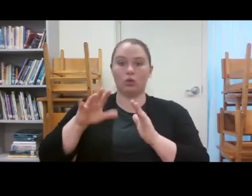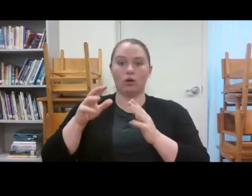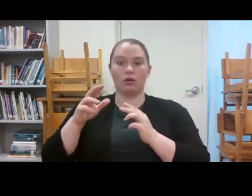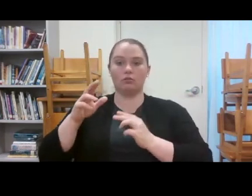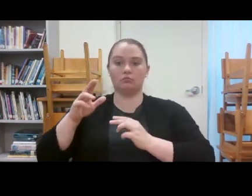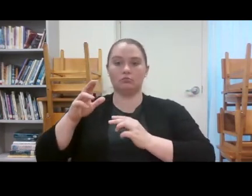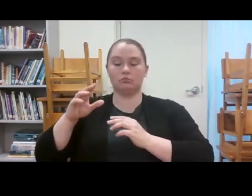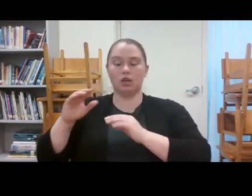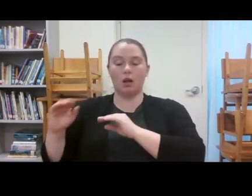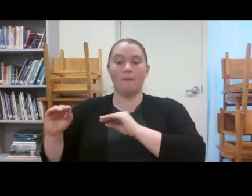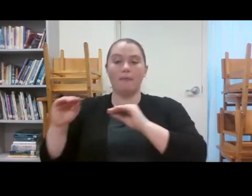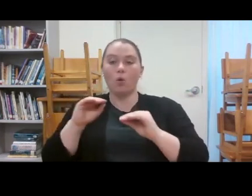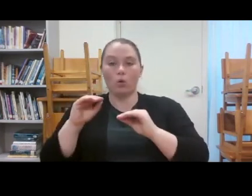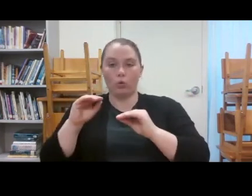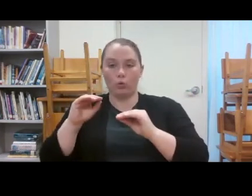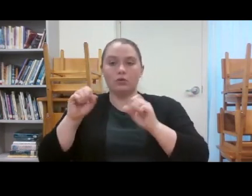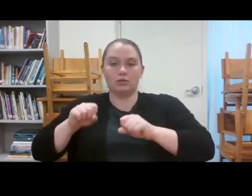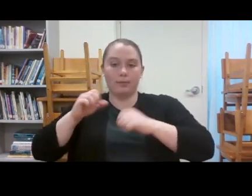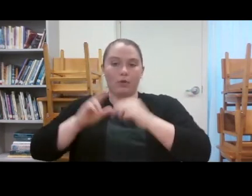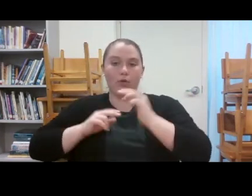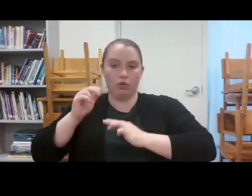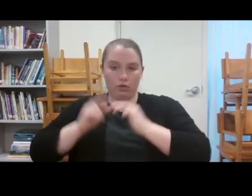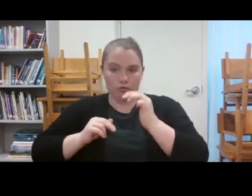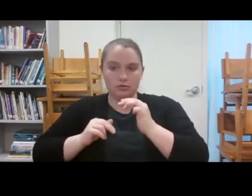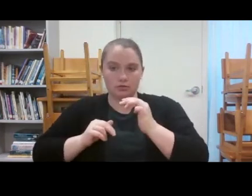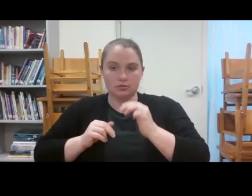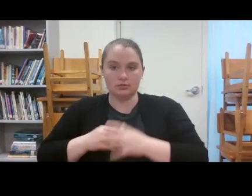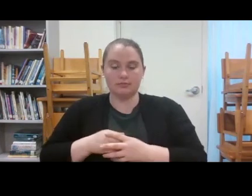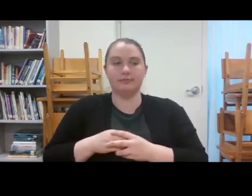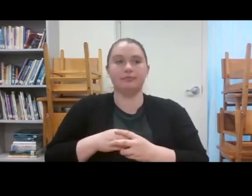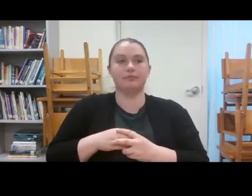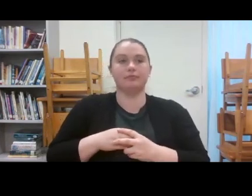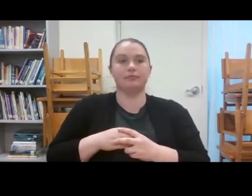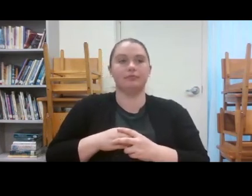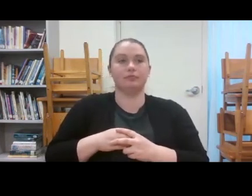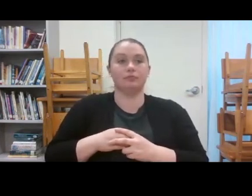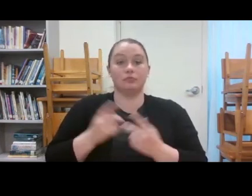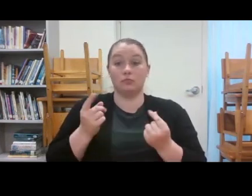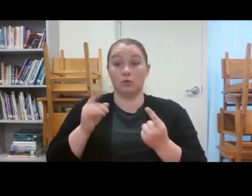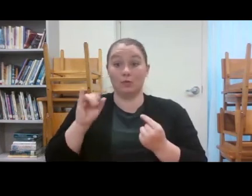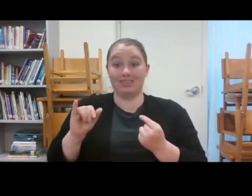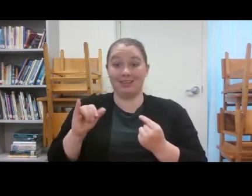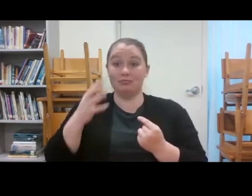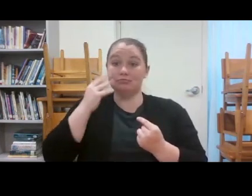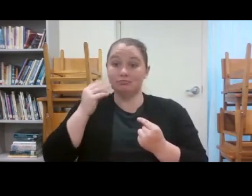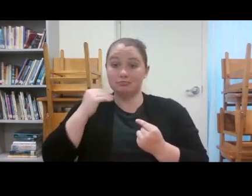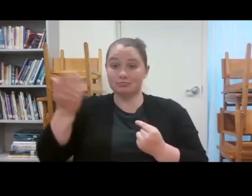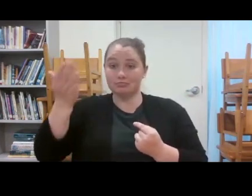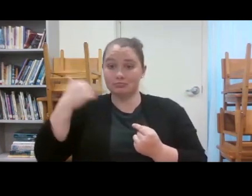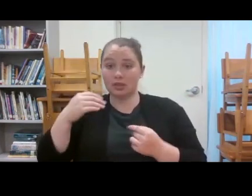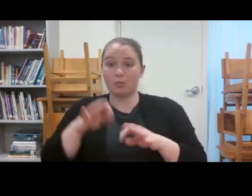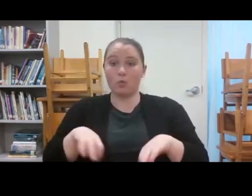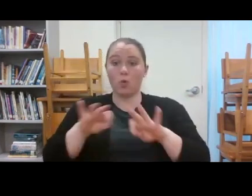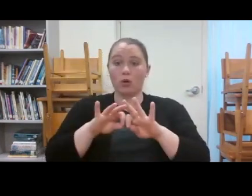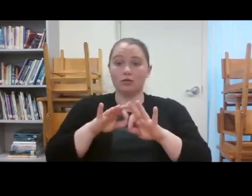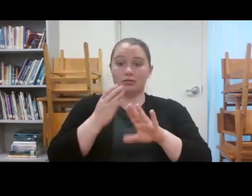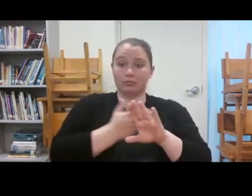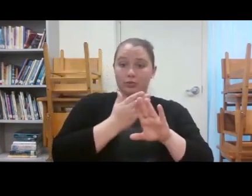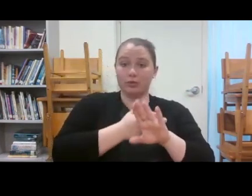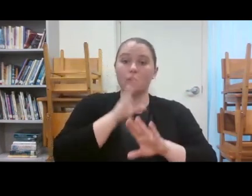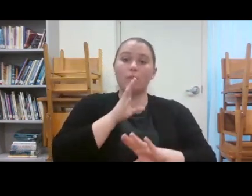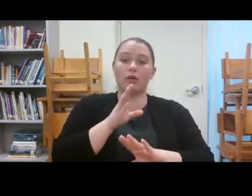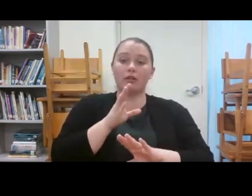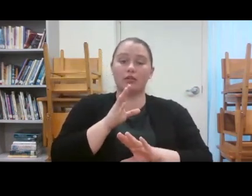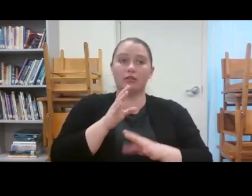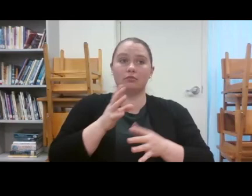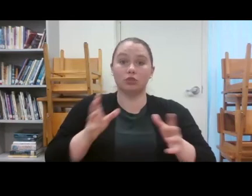that's going to be a big thing, right? So having done those key improvements, it will encourage your community